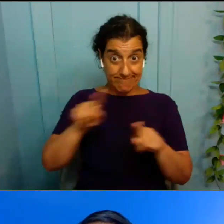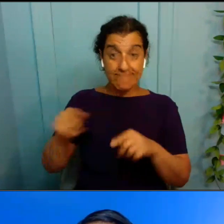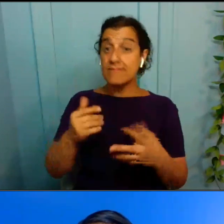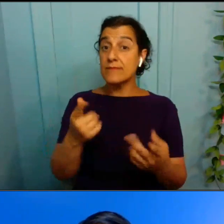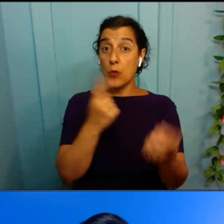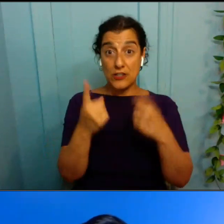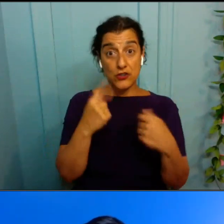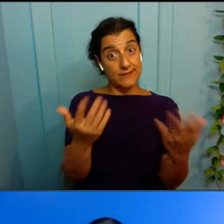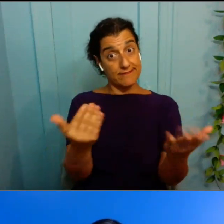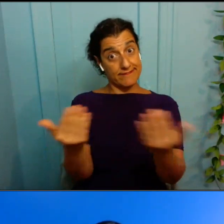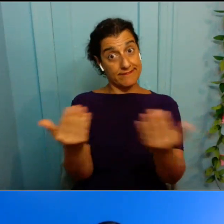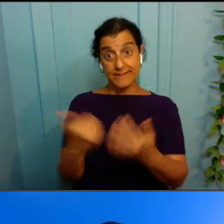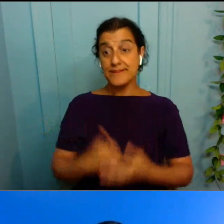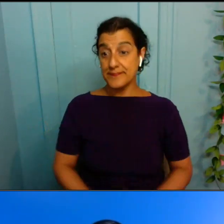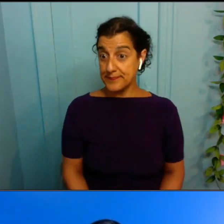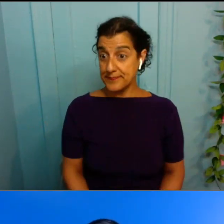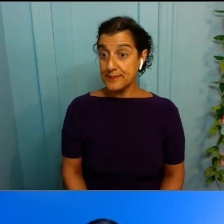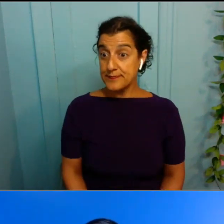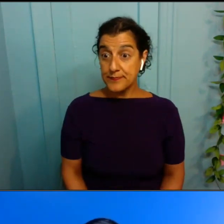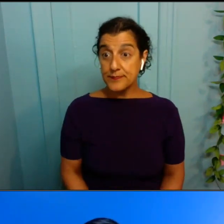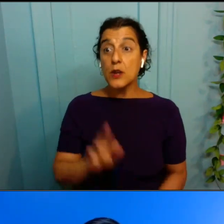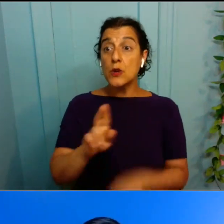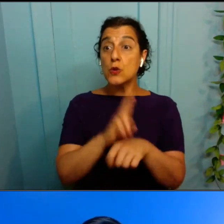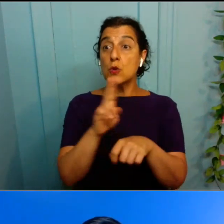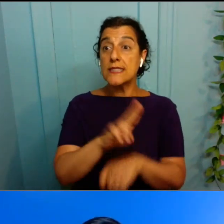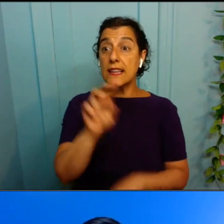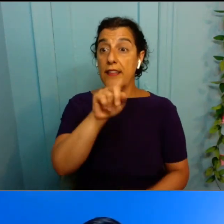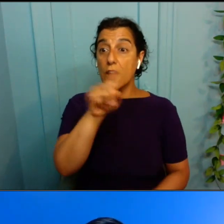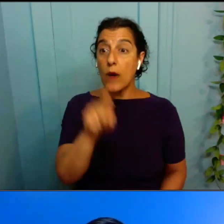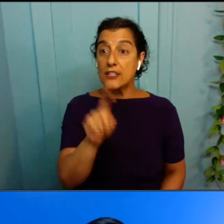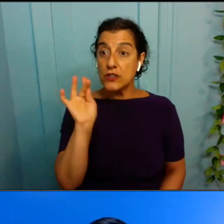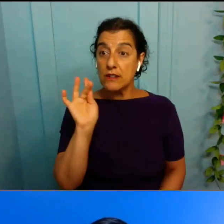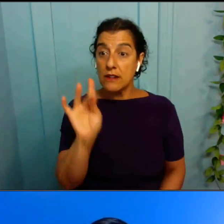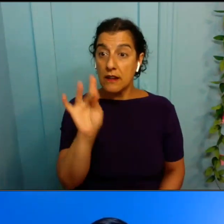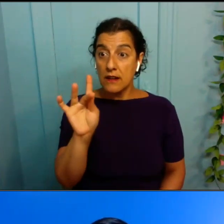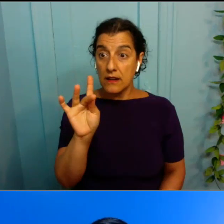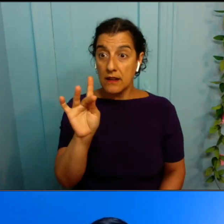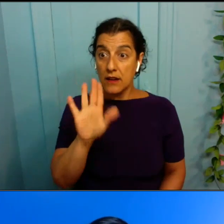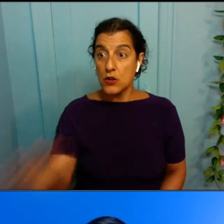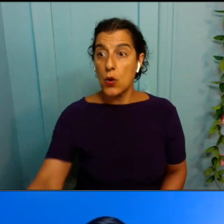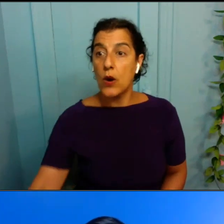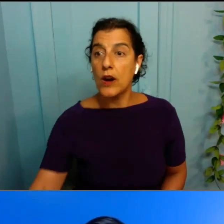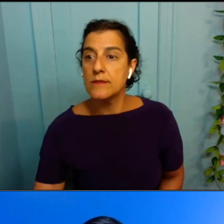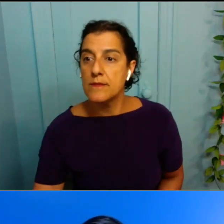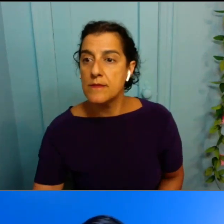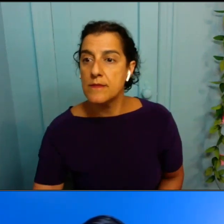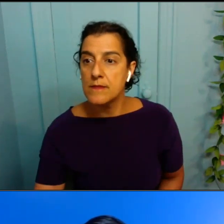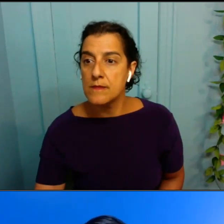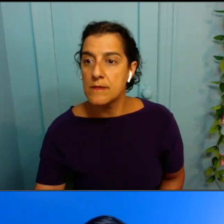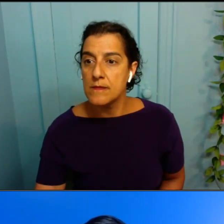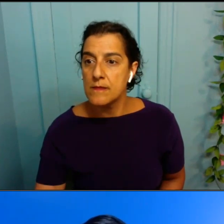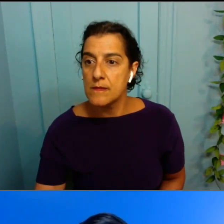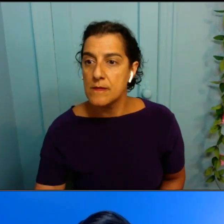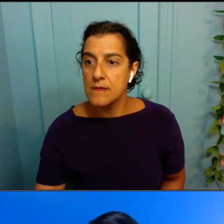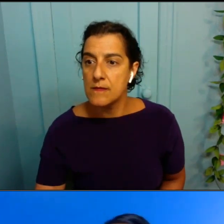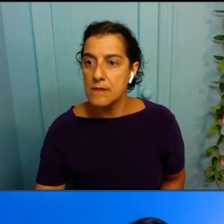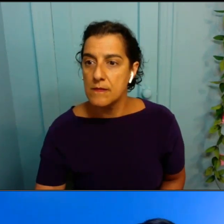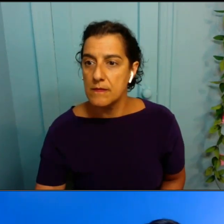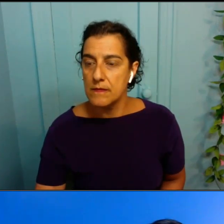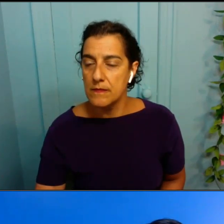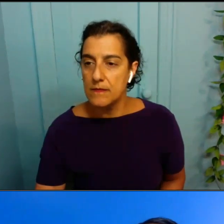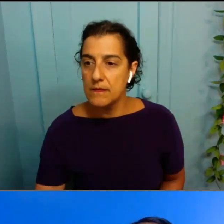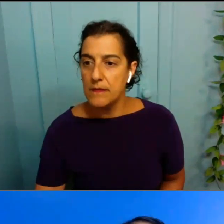asked a question, you can do that using the questions widget on your GoToWebinar dashboard. I will forward the